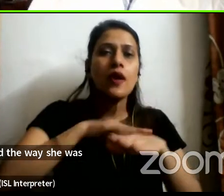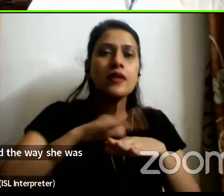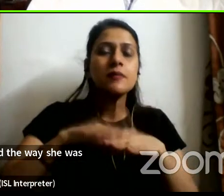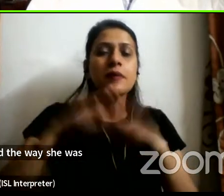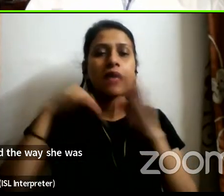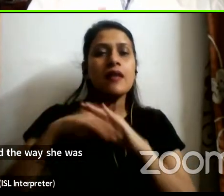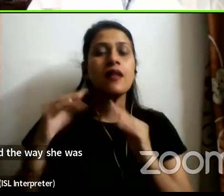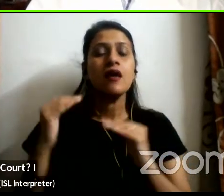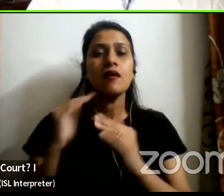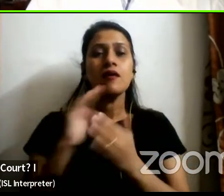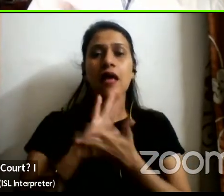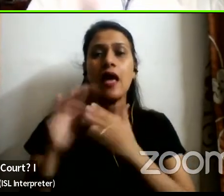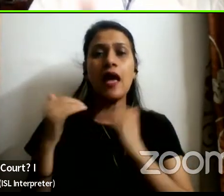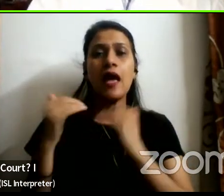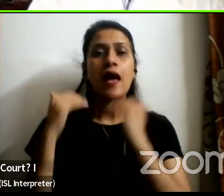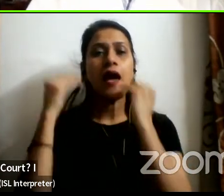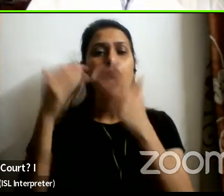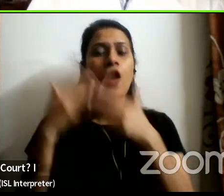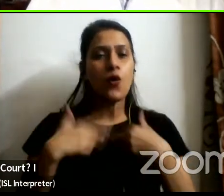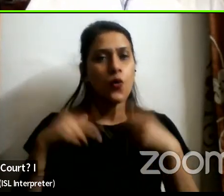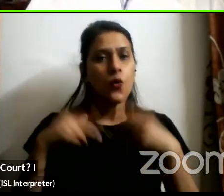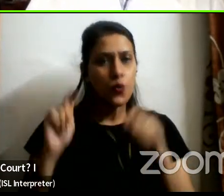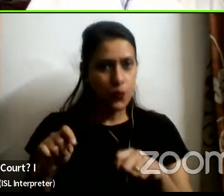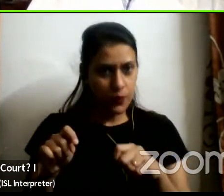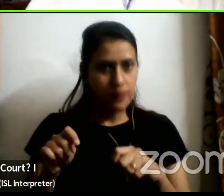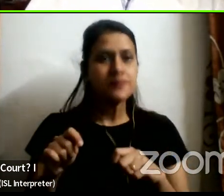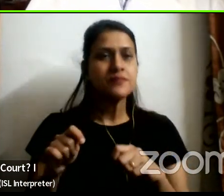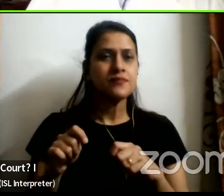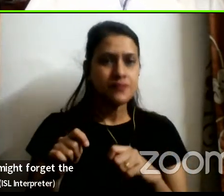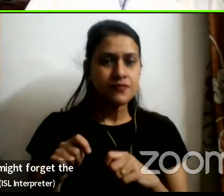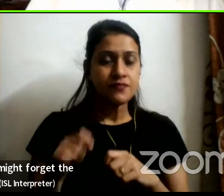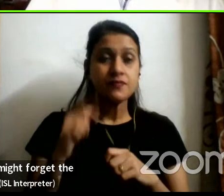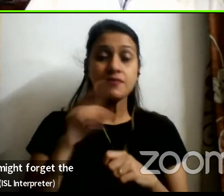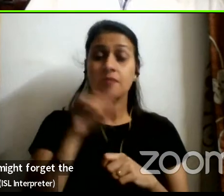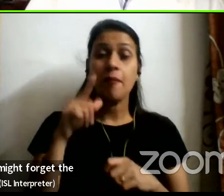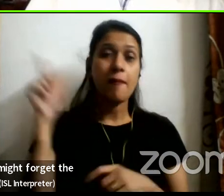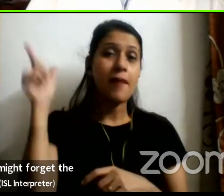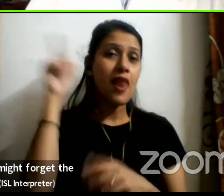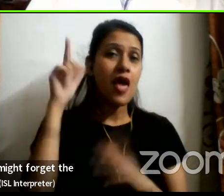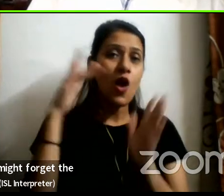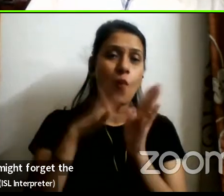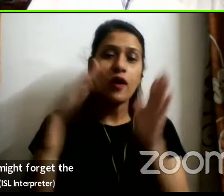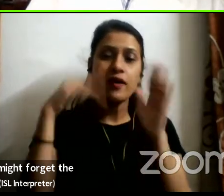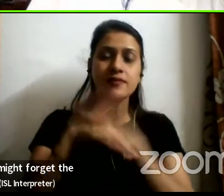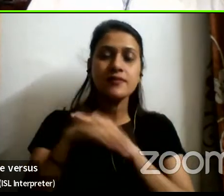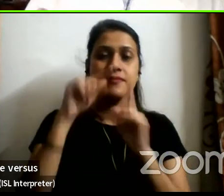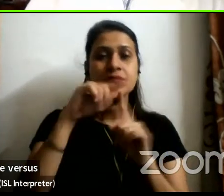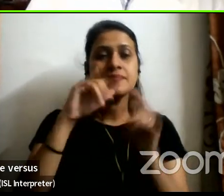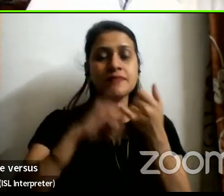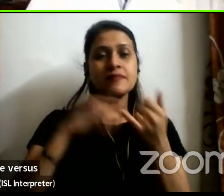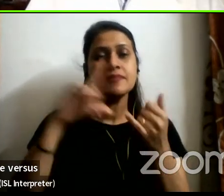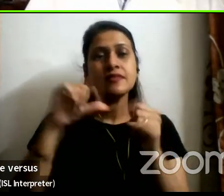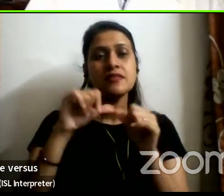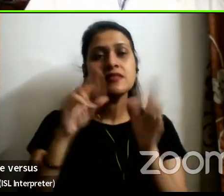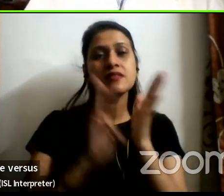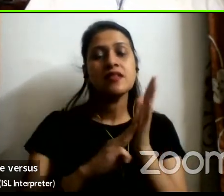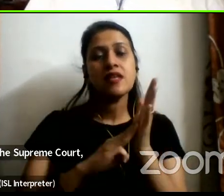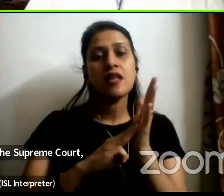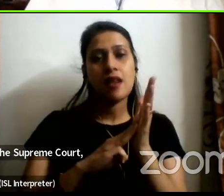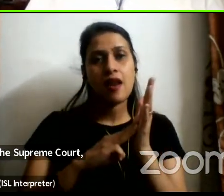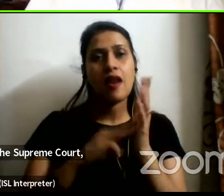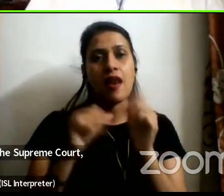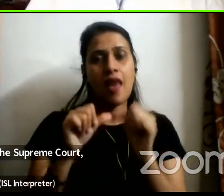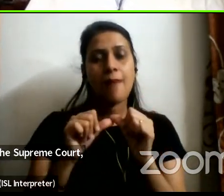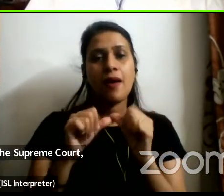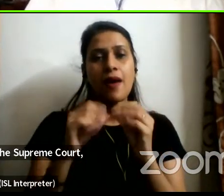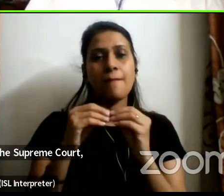Right? I might get the names inaccurately, but Lahore versus Islamabad High Court vis-a-vis Supreme Court. So as you know, many people in